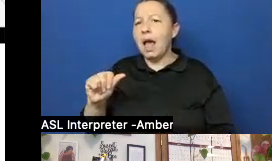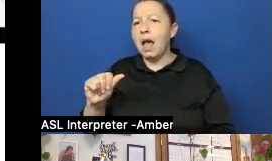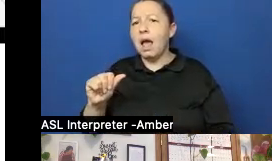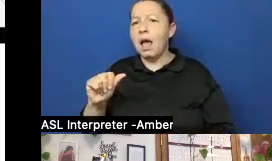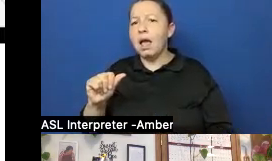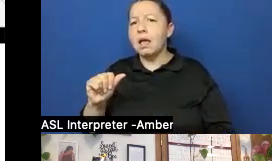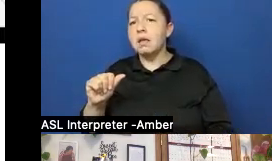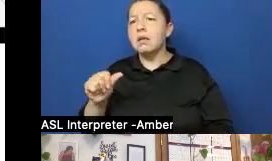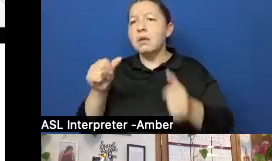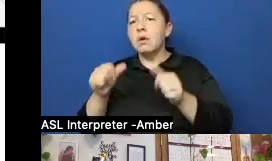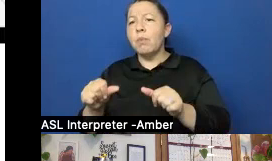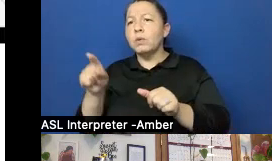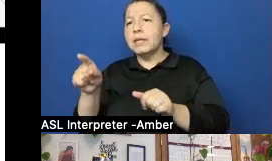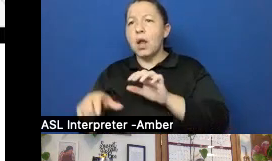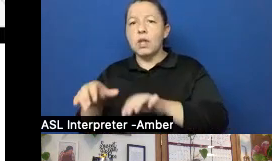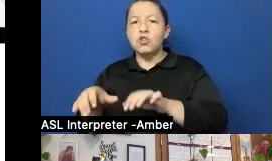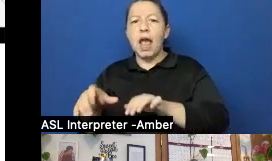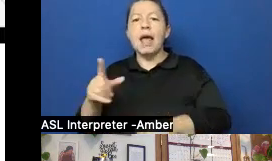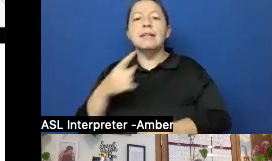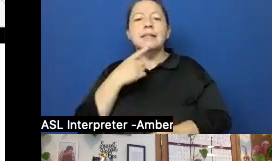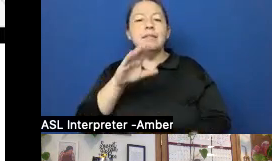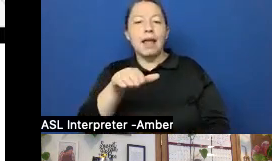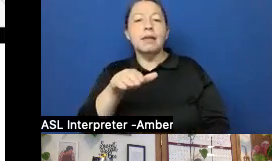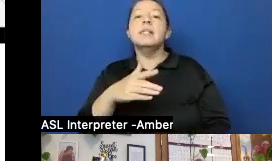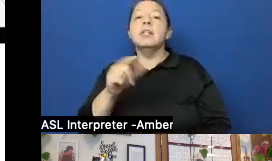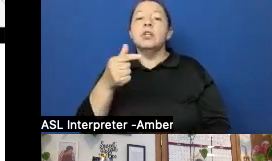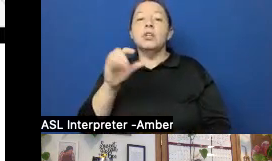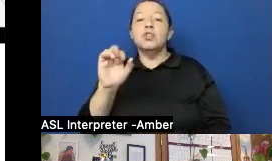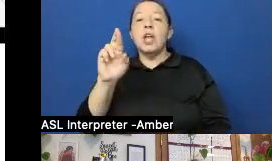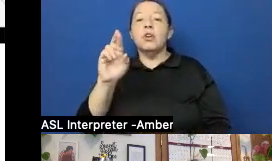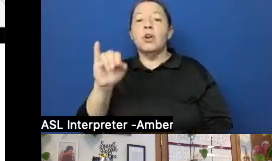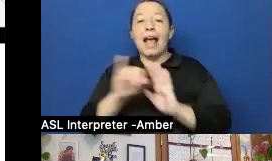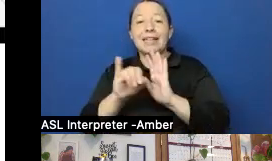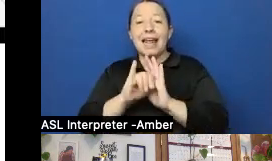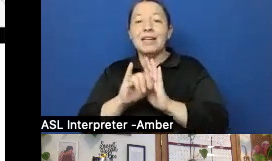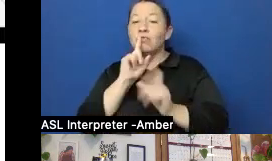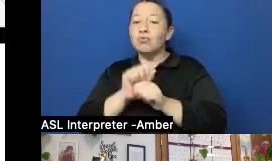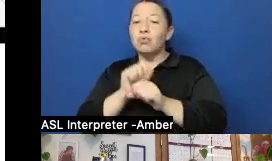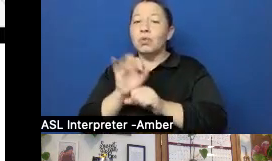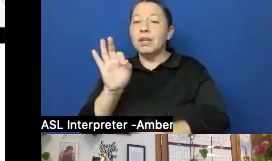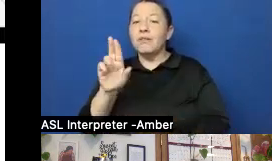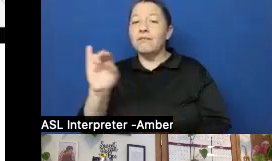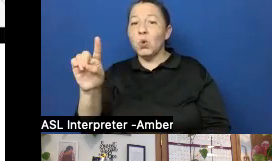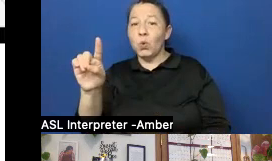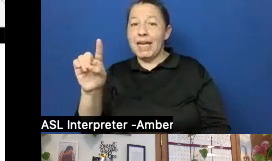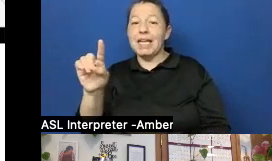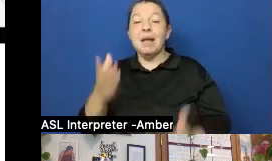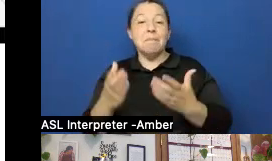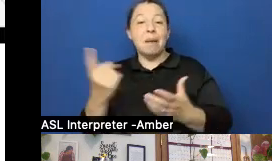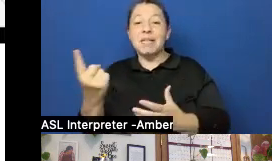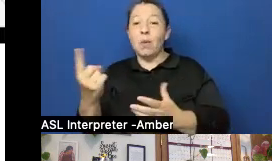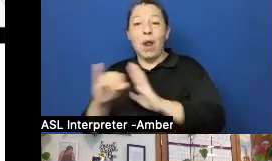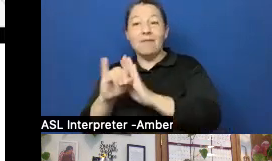posted in the chat that gender identity is fluid. So someone might identify as he or they and